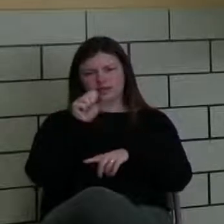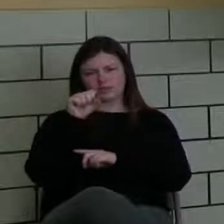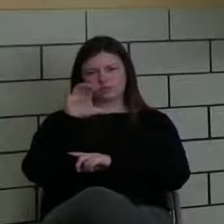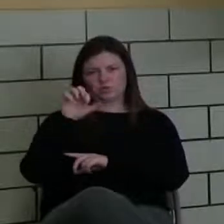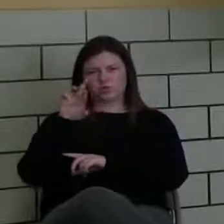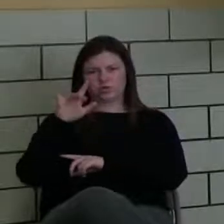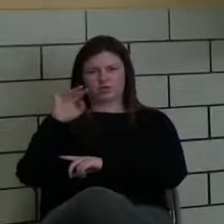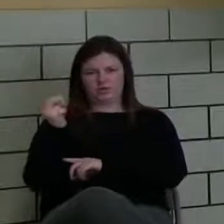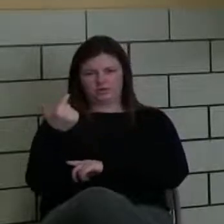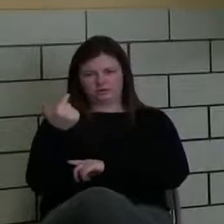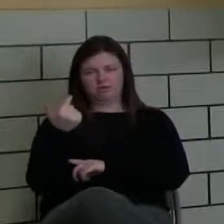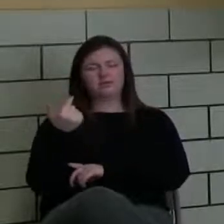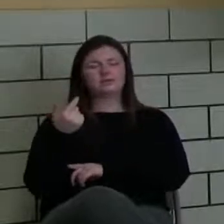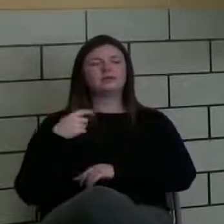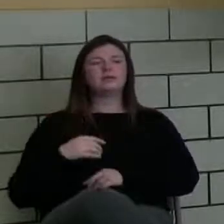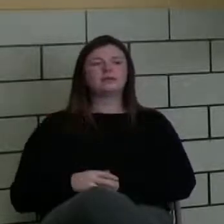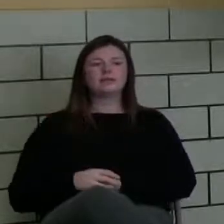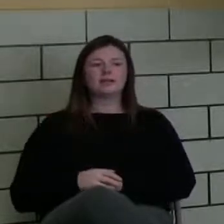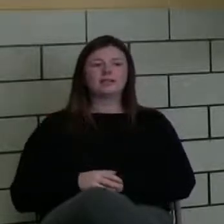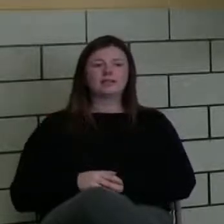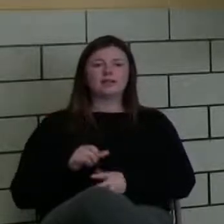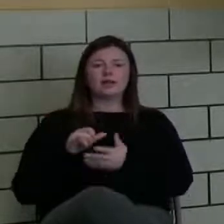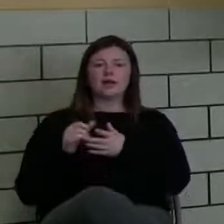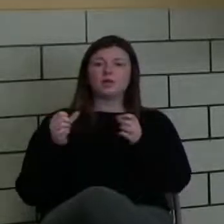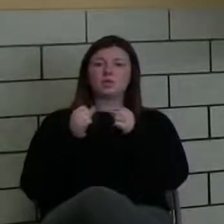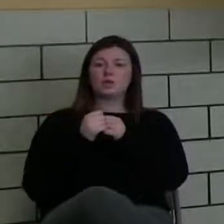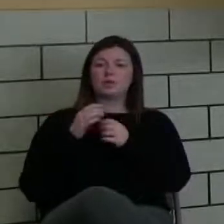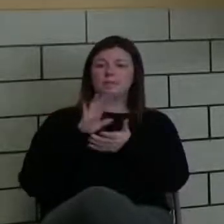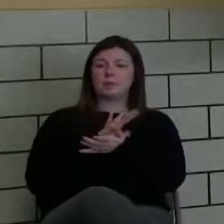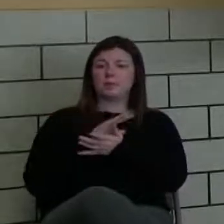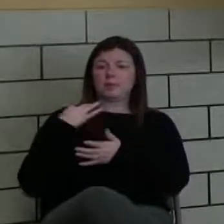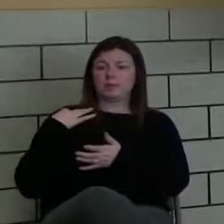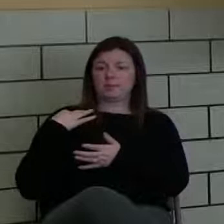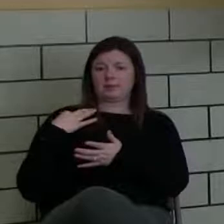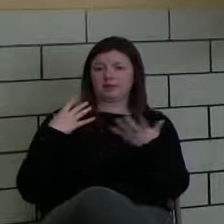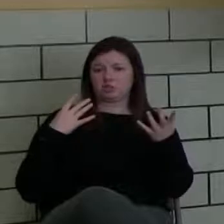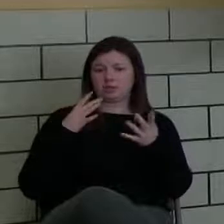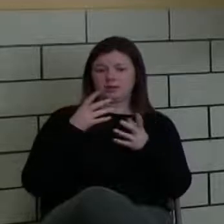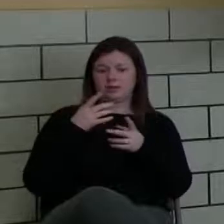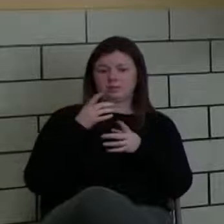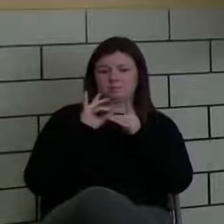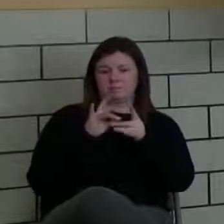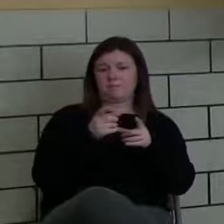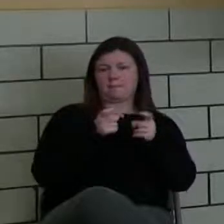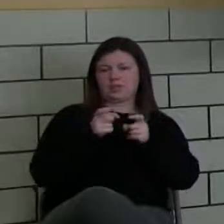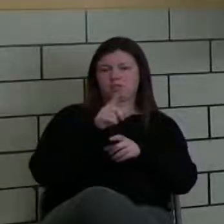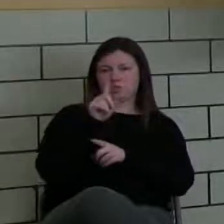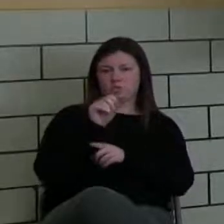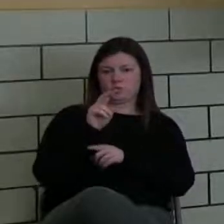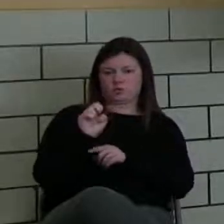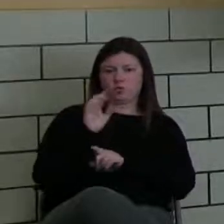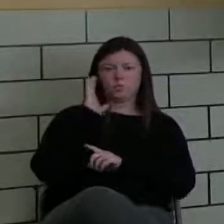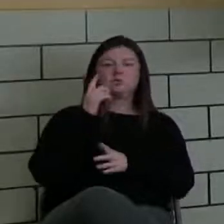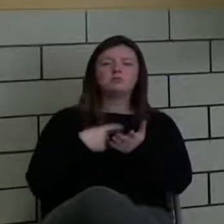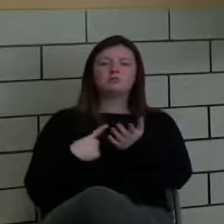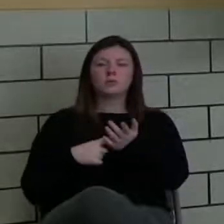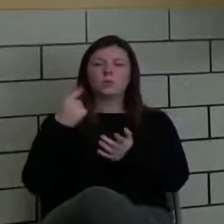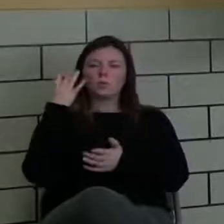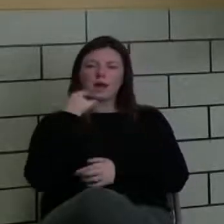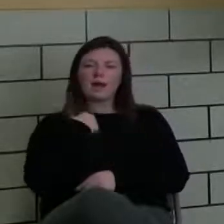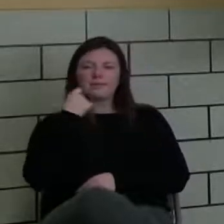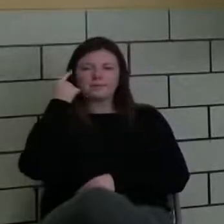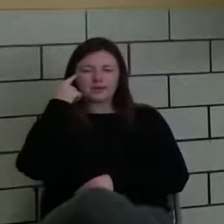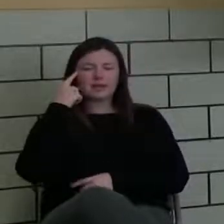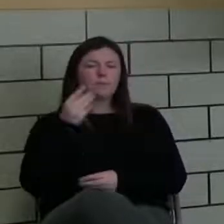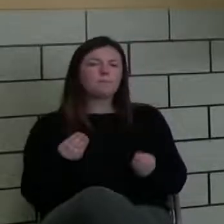paver application in the amenity zone, I'll talk about those two and why we think those long-term management-wise are better for this zone.